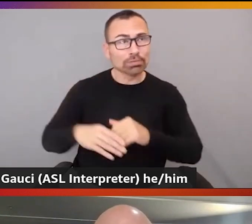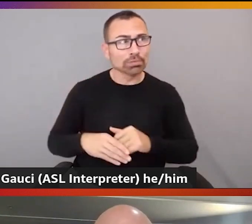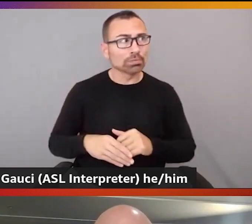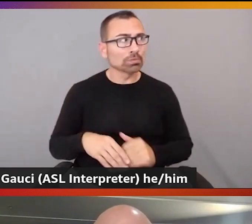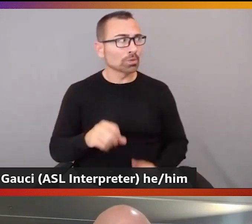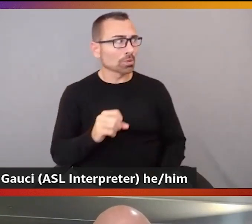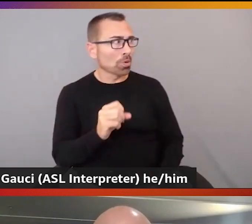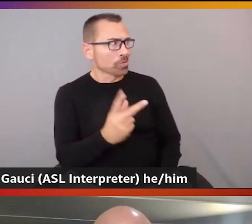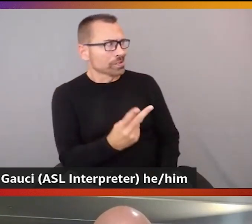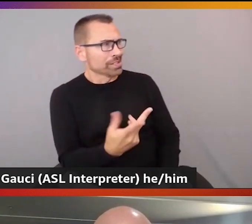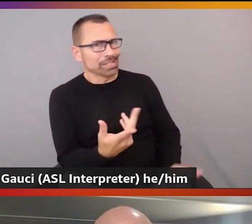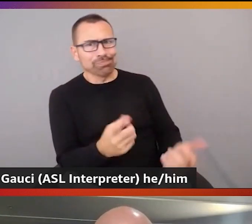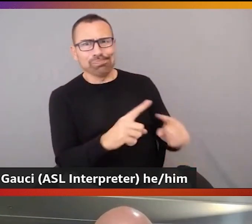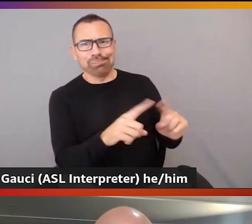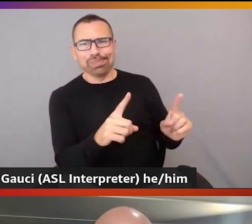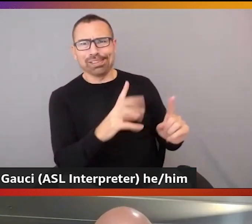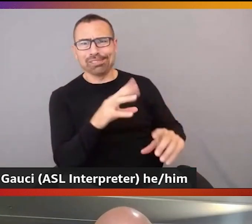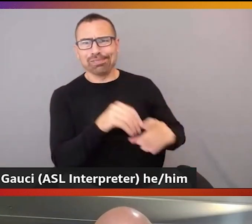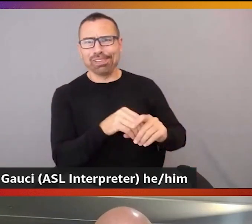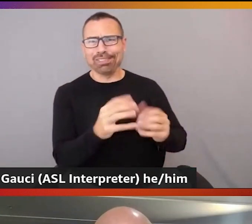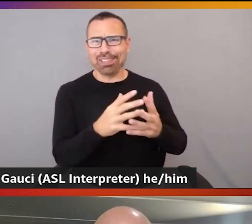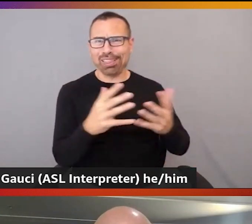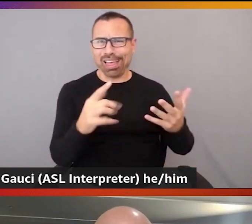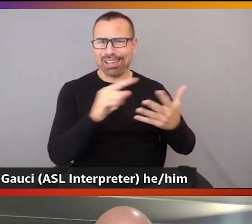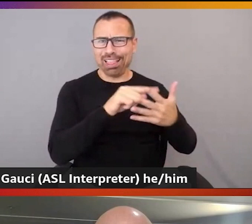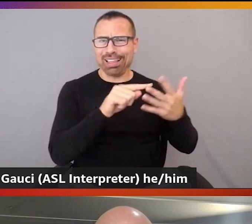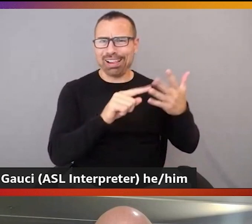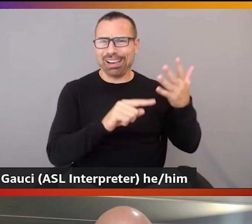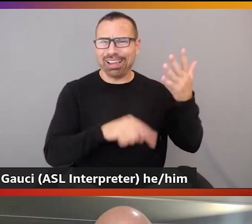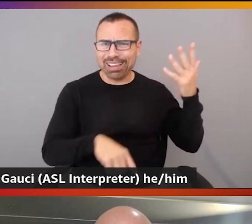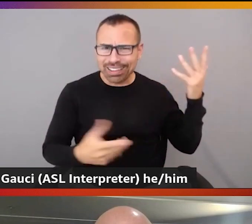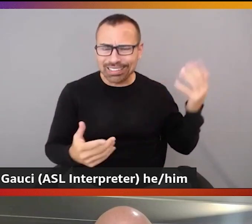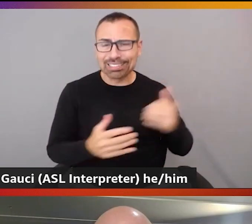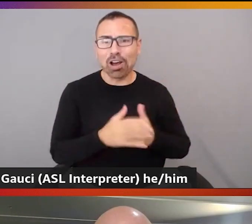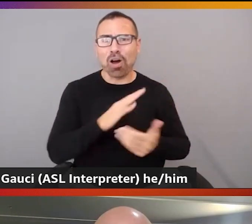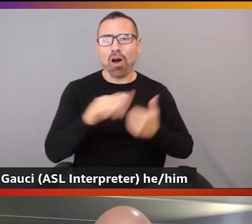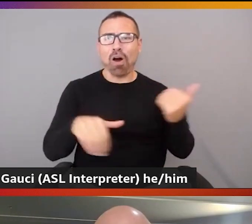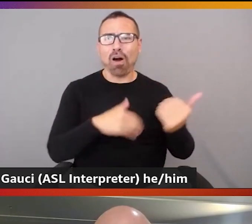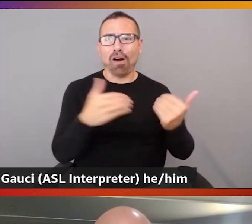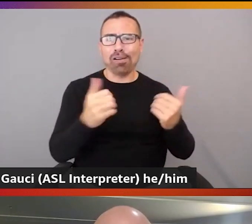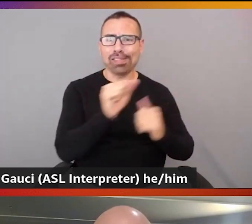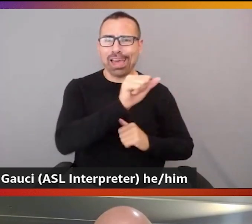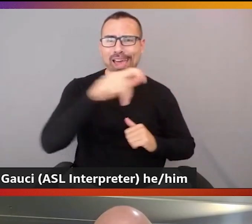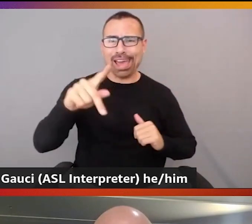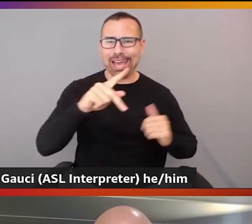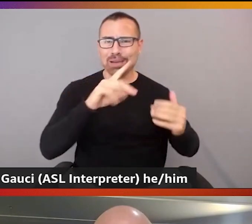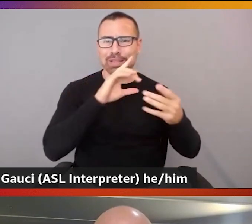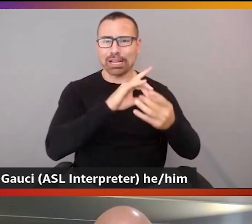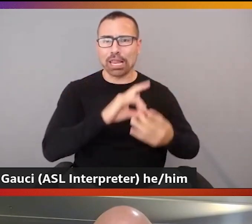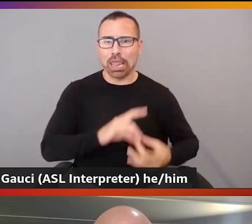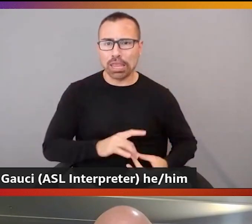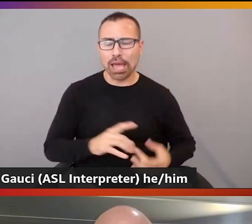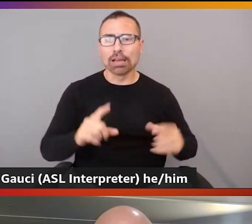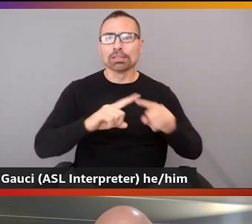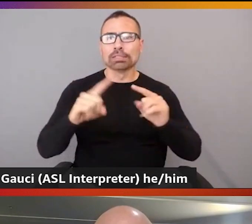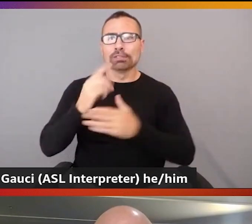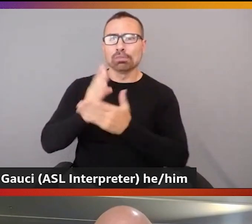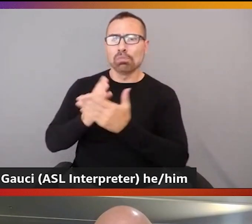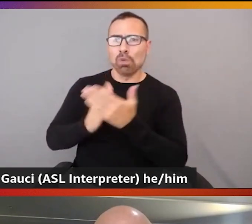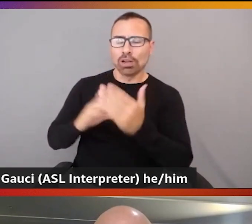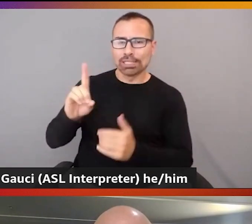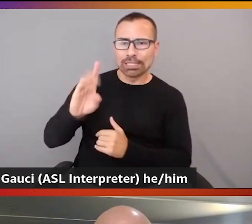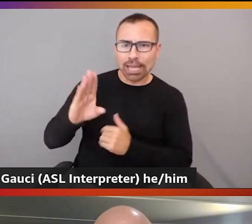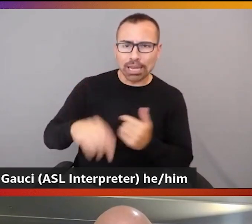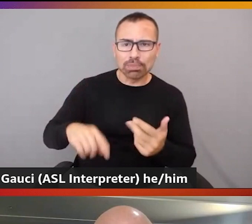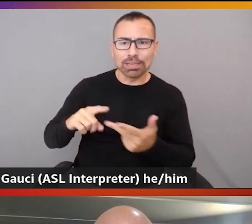that, right? There's all the connecting applications. There's the different components of the database. You've probably got